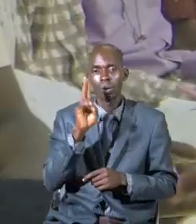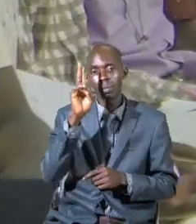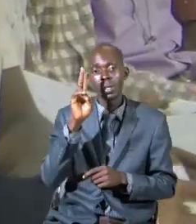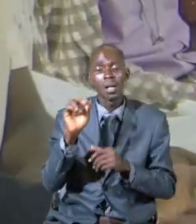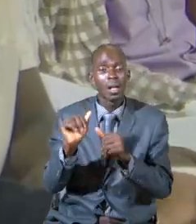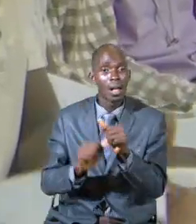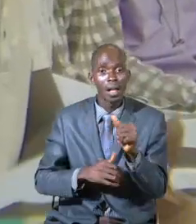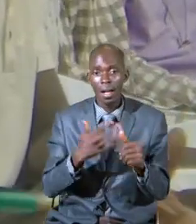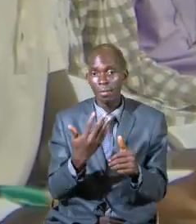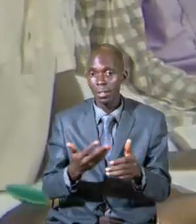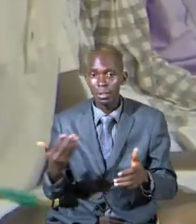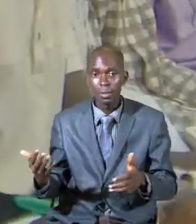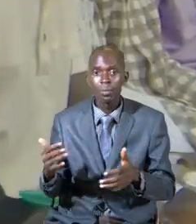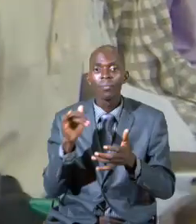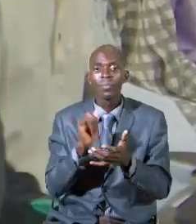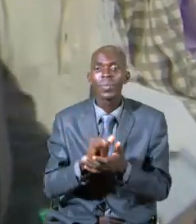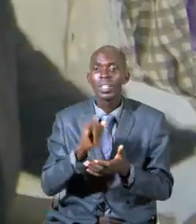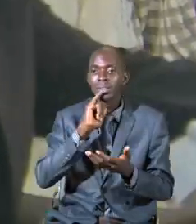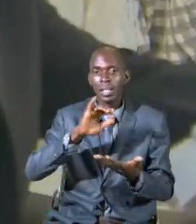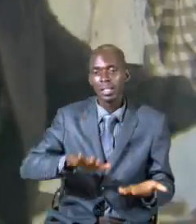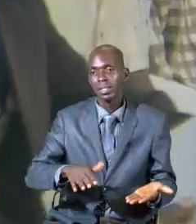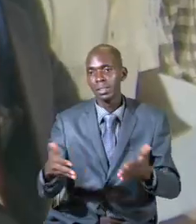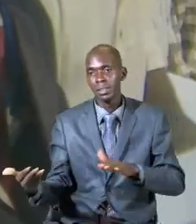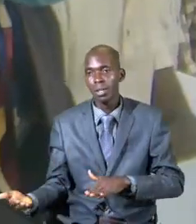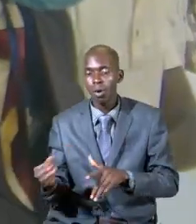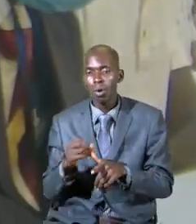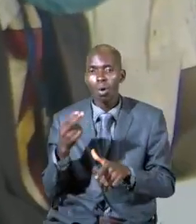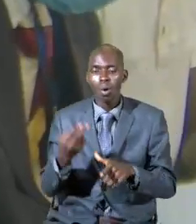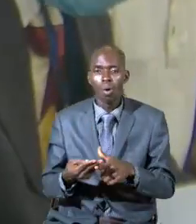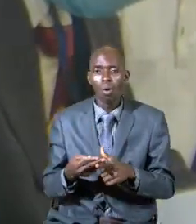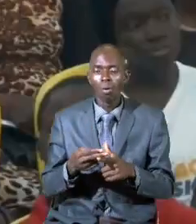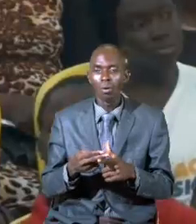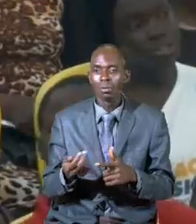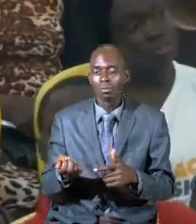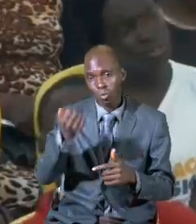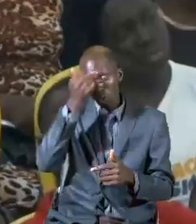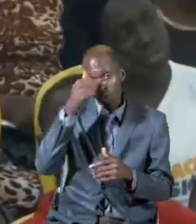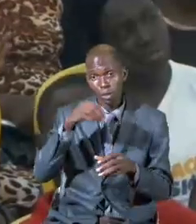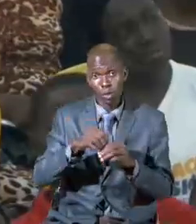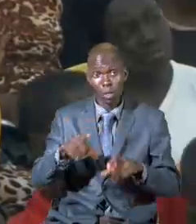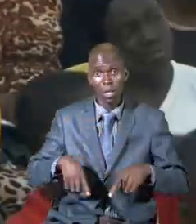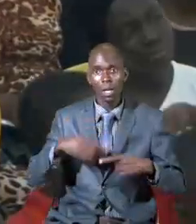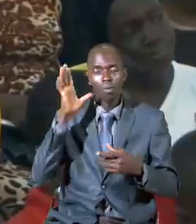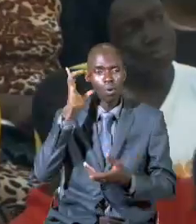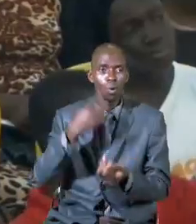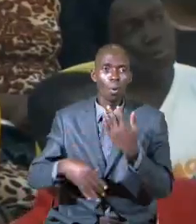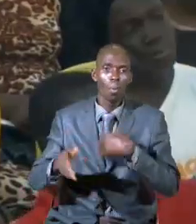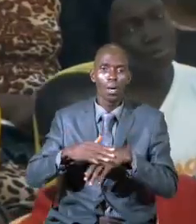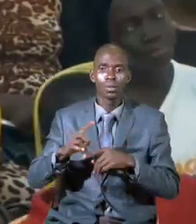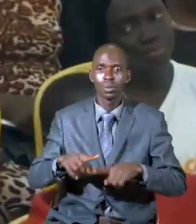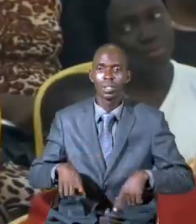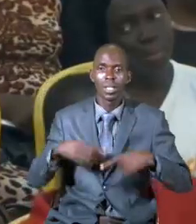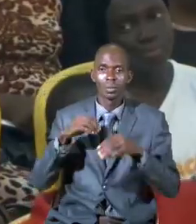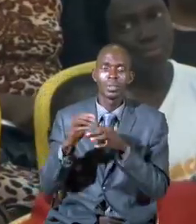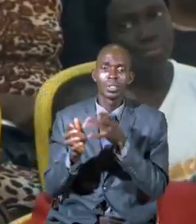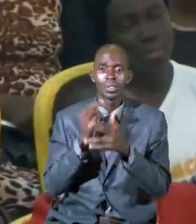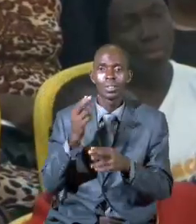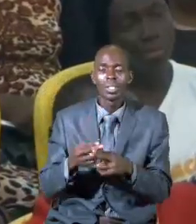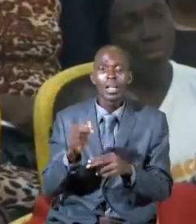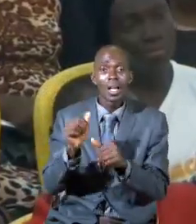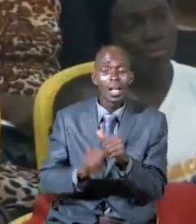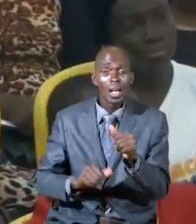Everything that is dead or dormant in you will wake up tonight. Every man